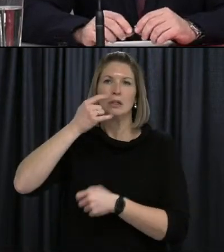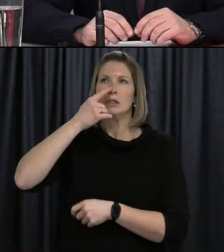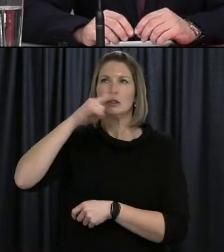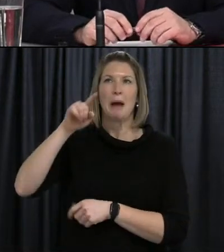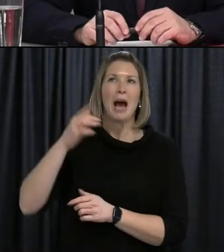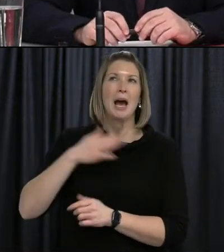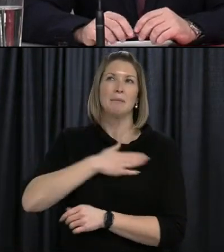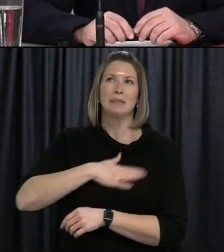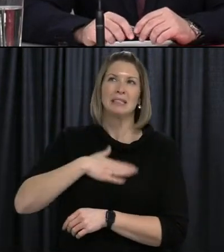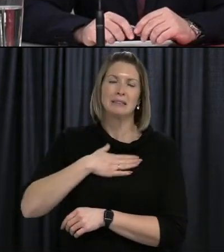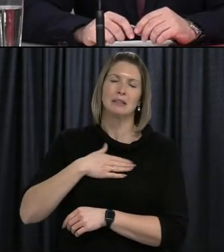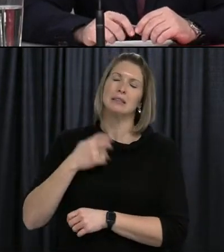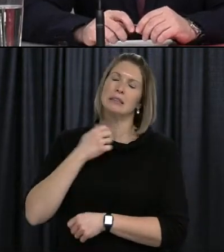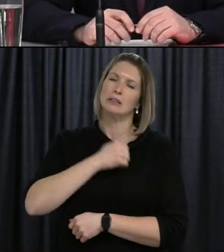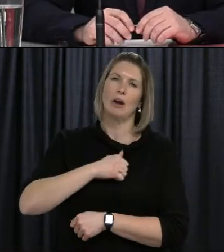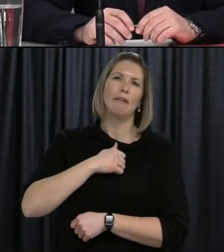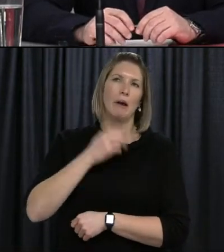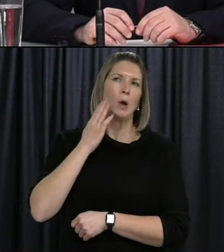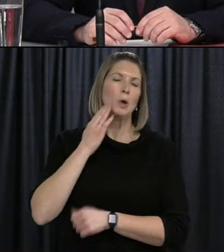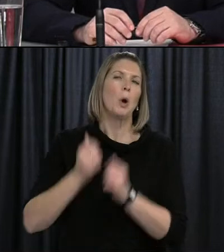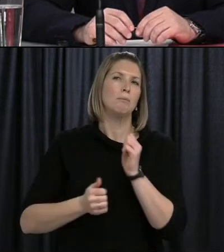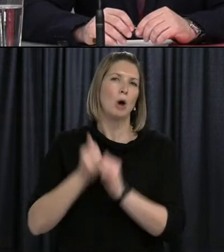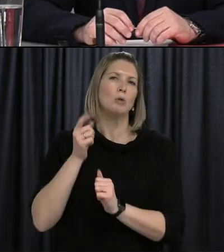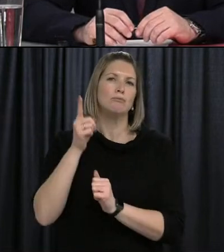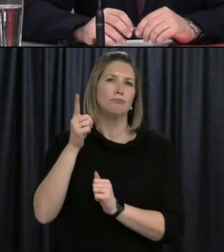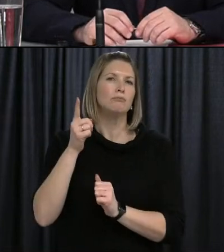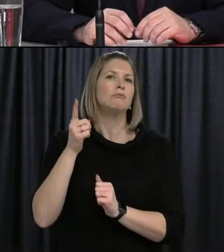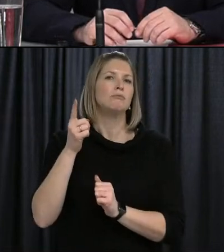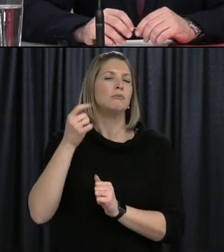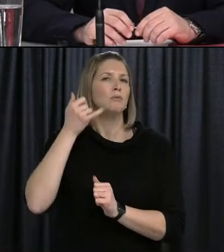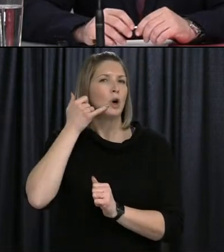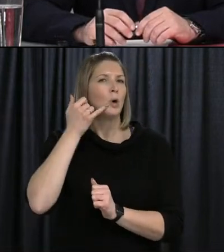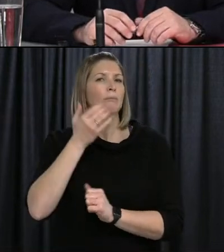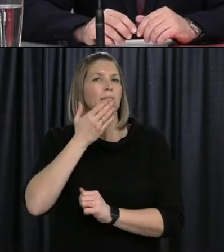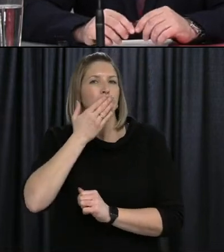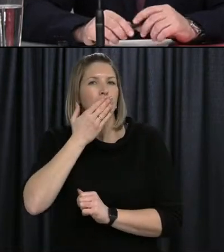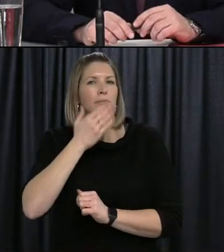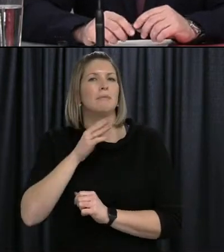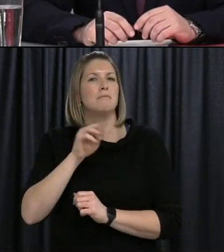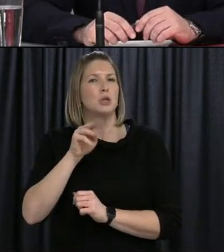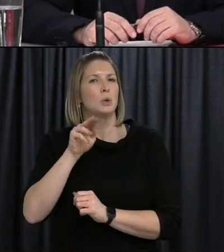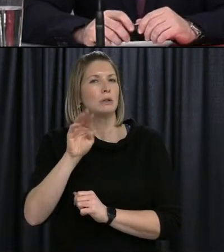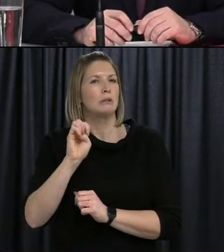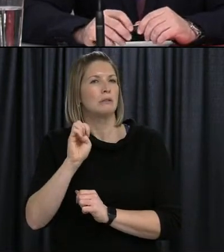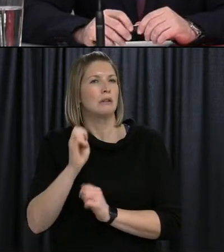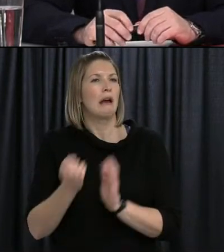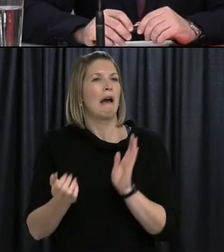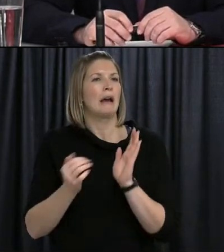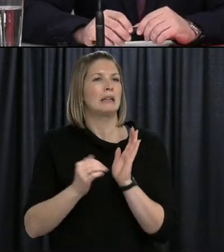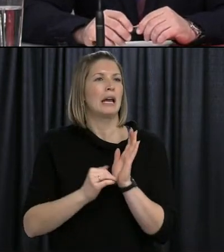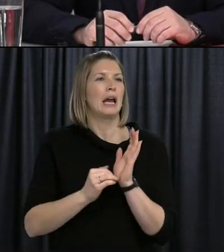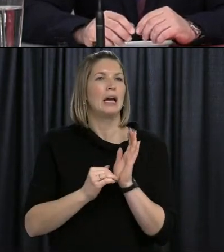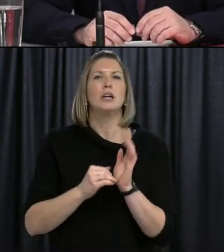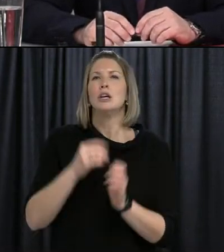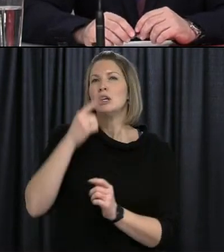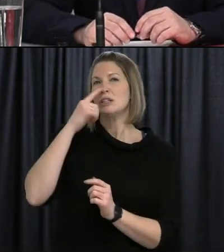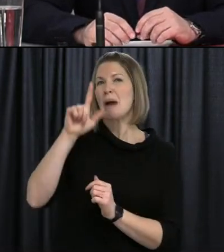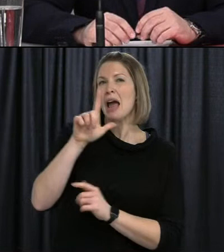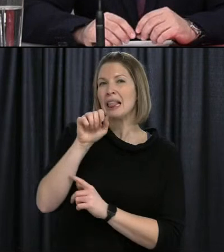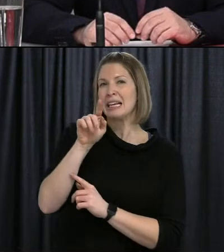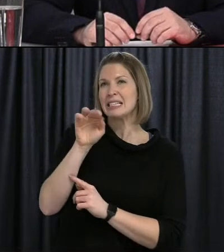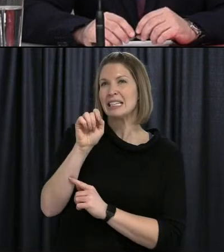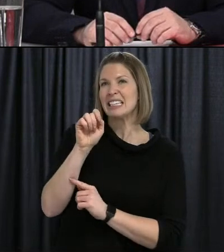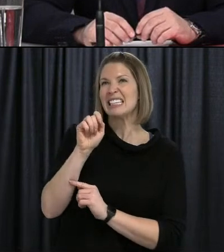double check, I realize most people are thinking they're muted, but if you could just double check your line, that'd be appreciated. Leslie, can you go through one by one? Sorry,